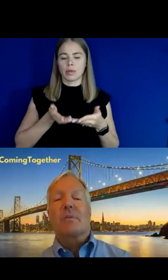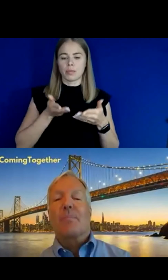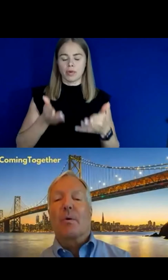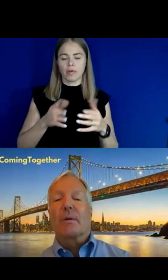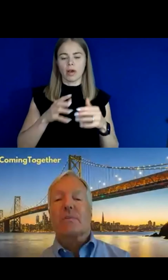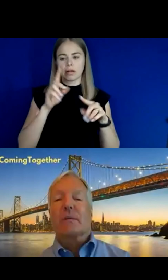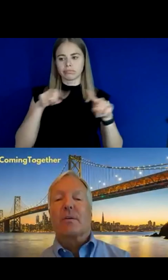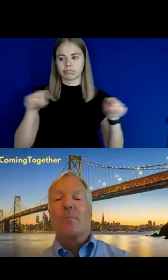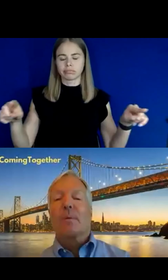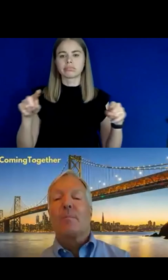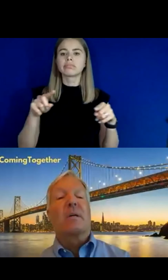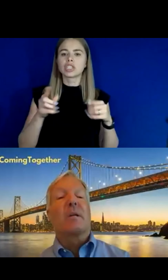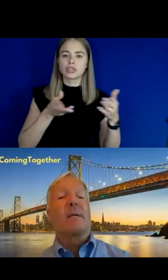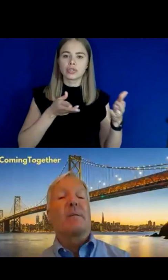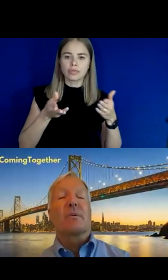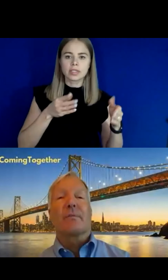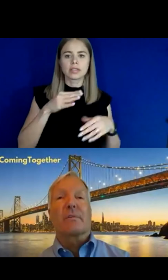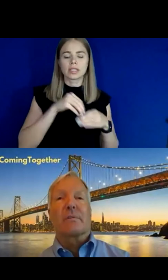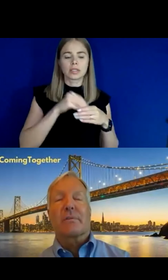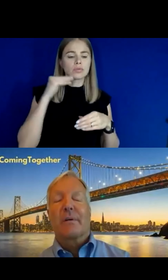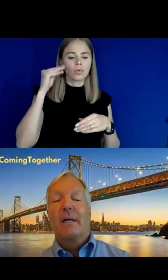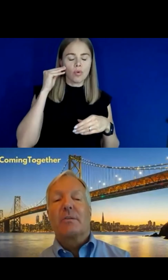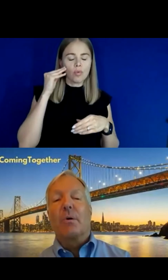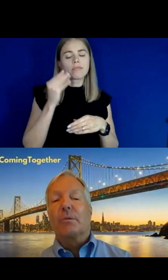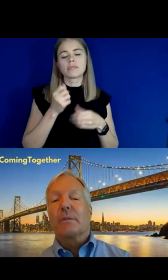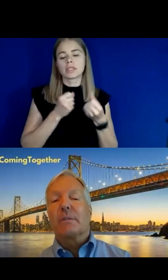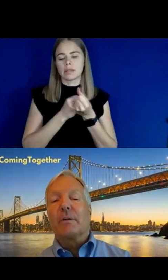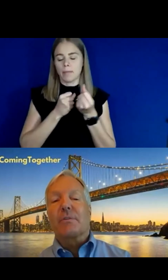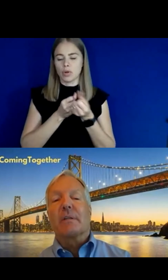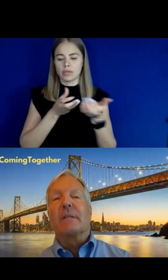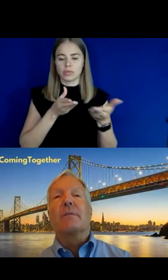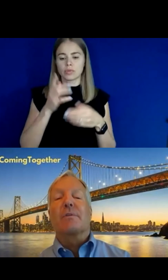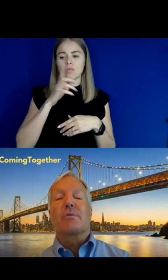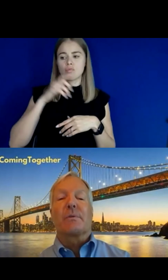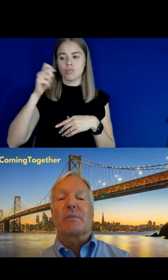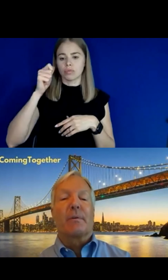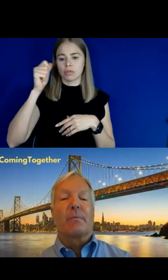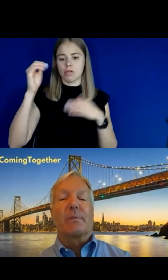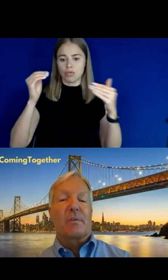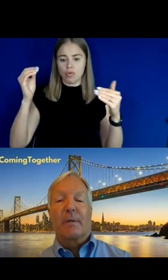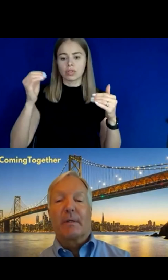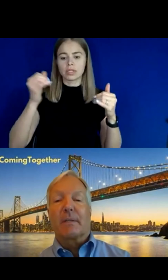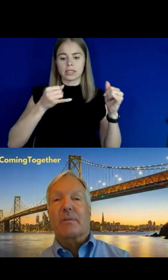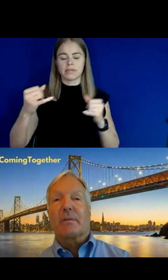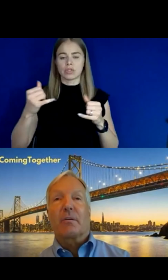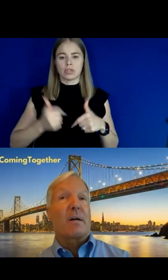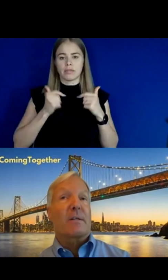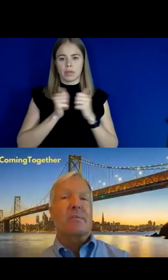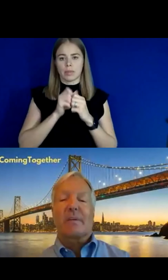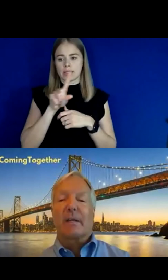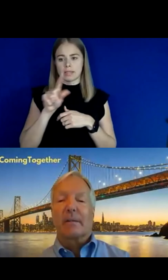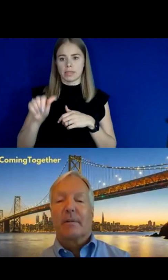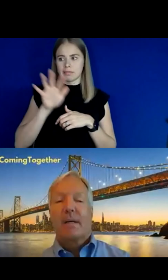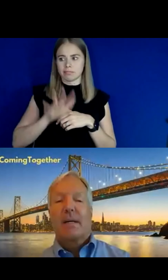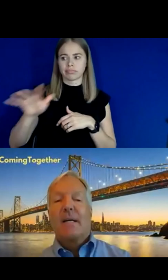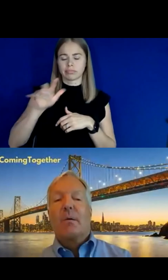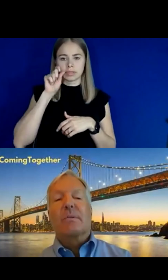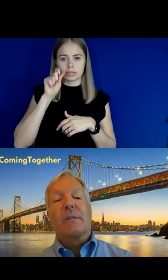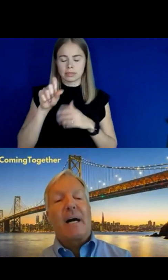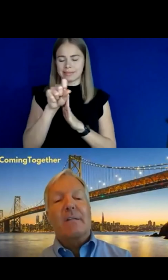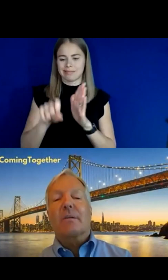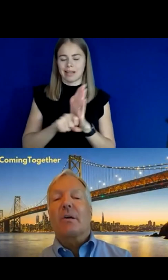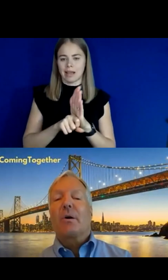and supports and home and community-based services to older adults and individuals living with disabilities across the state.